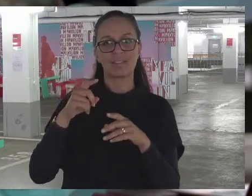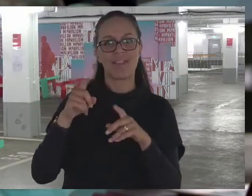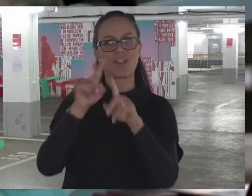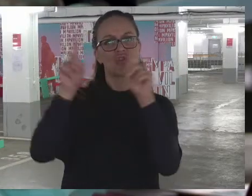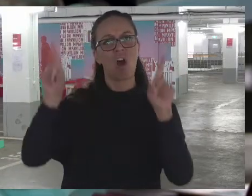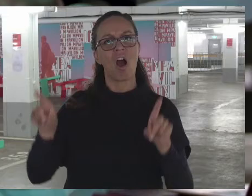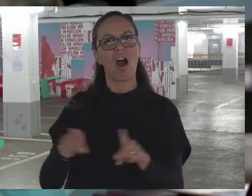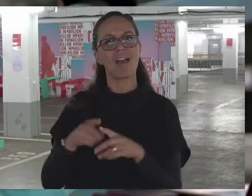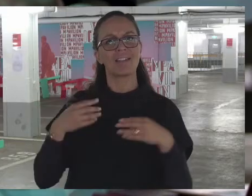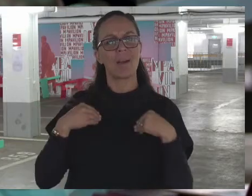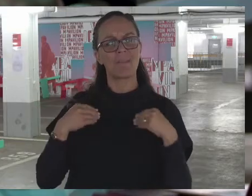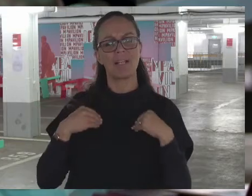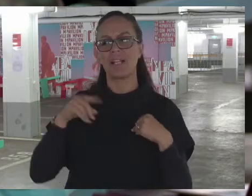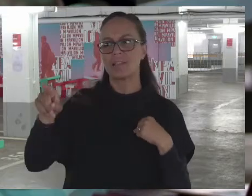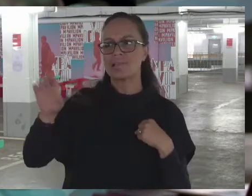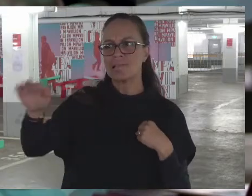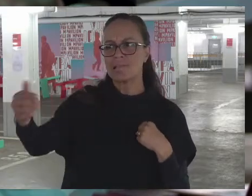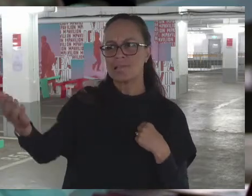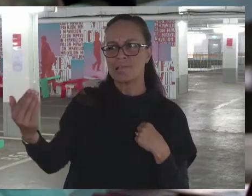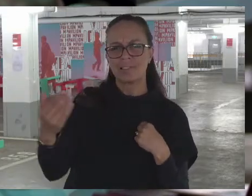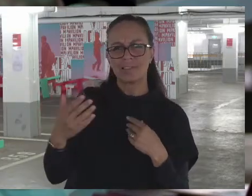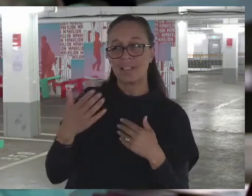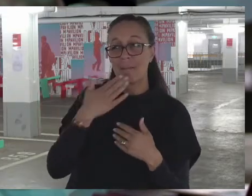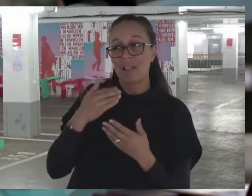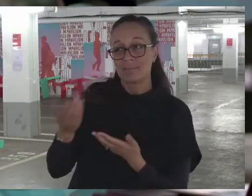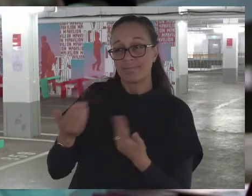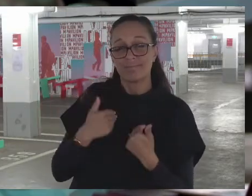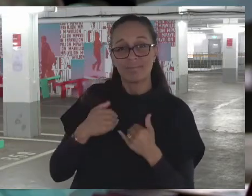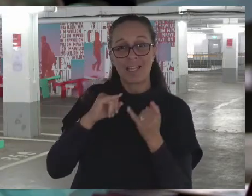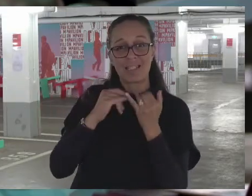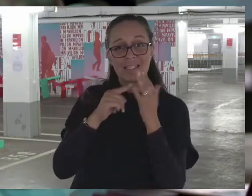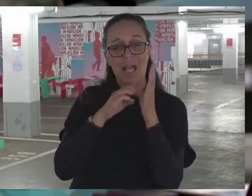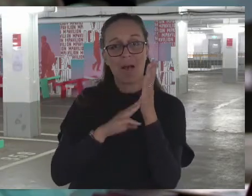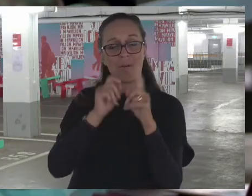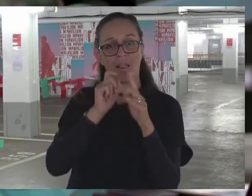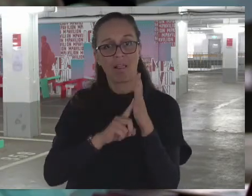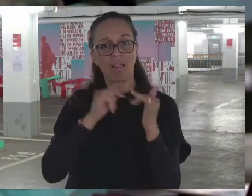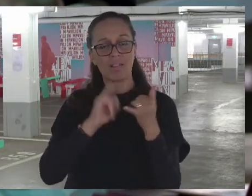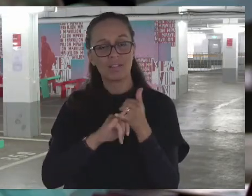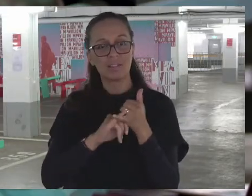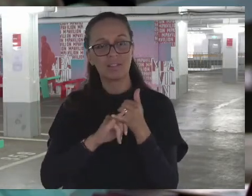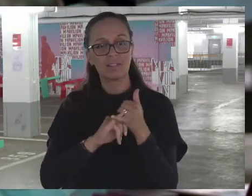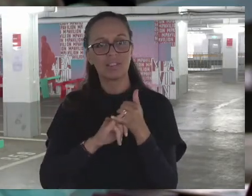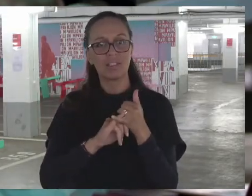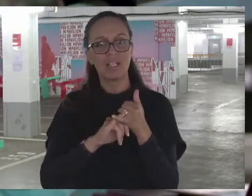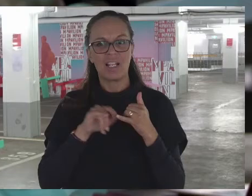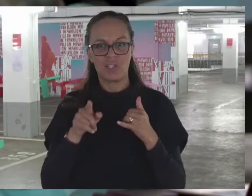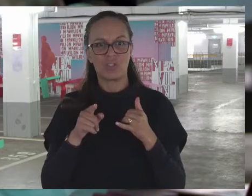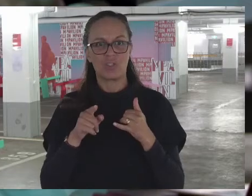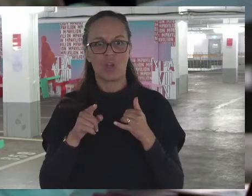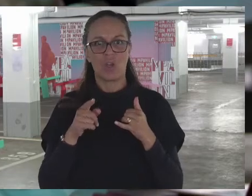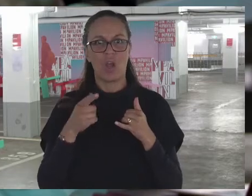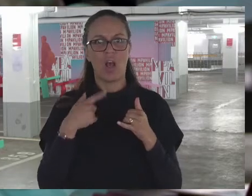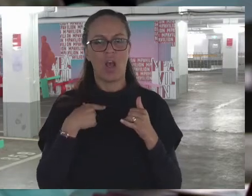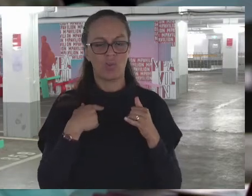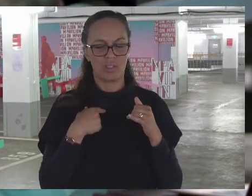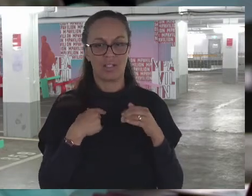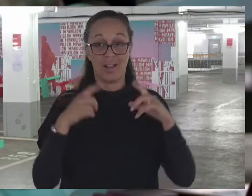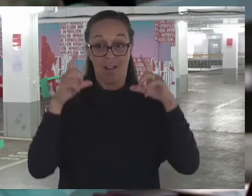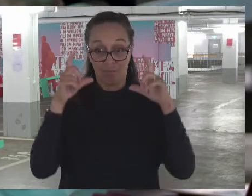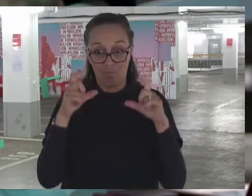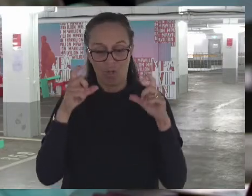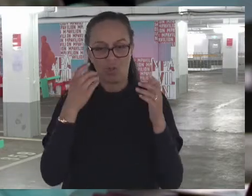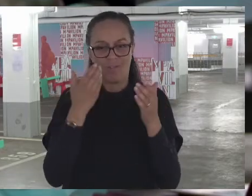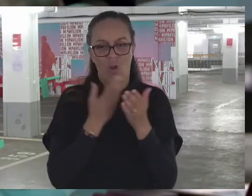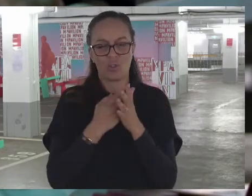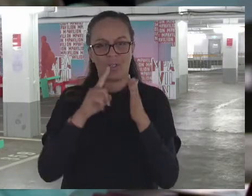wondering how I could. So the actual material that I've photographed onto an E6 slide, but